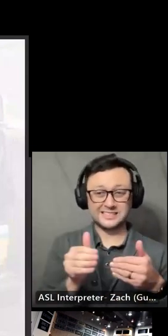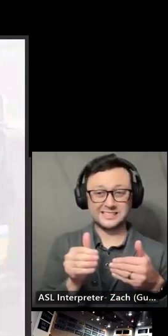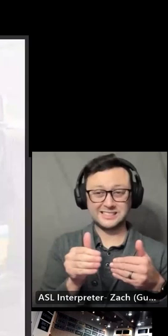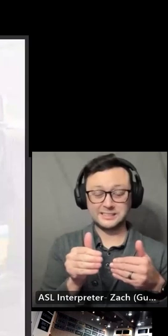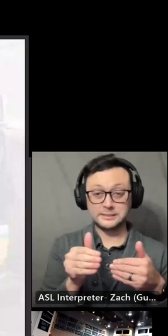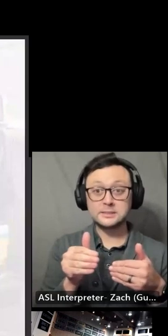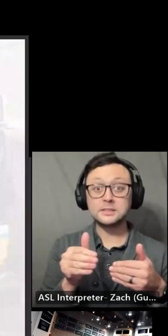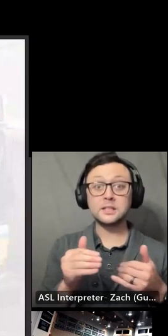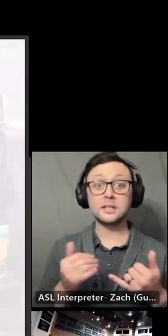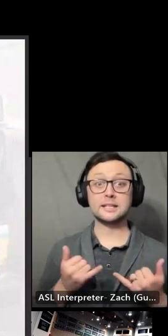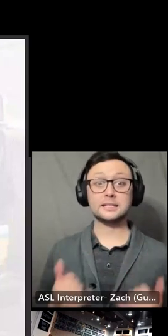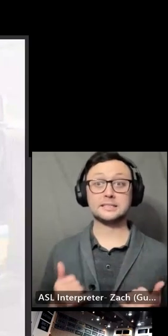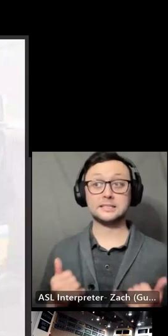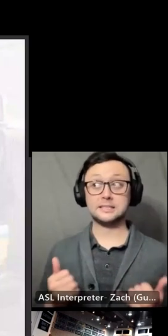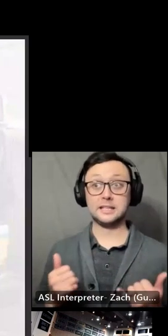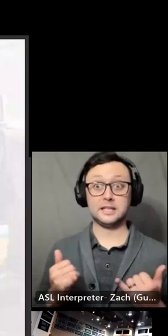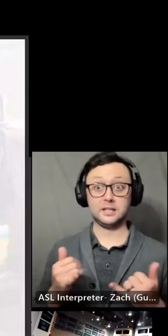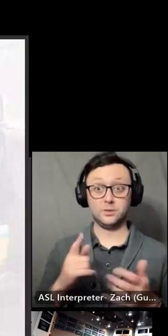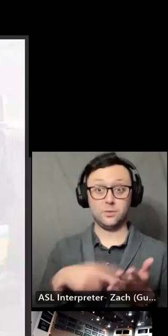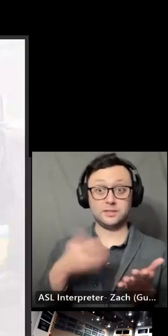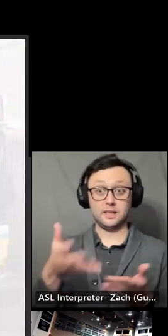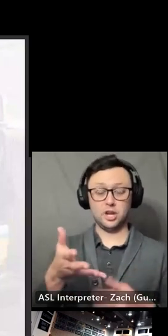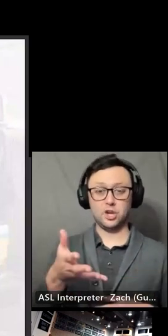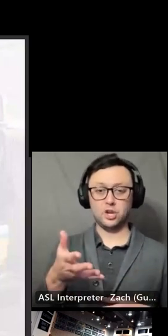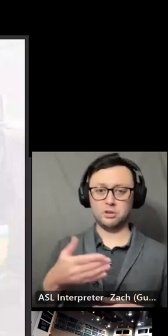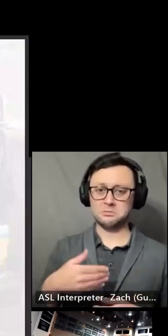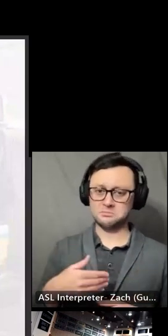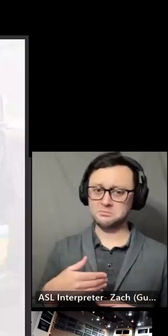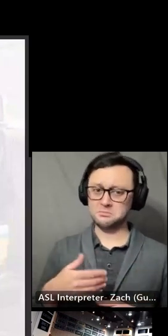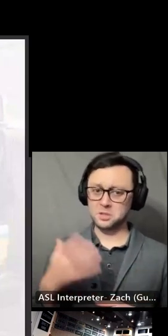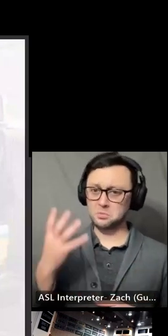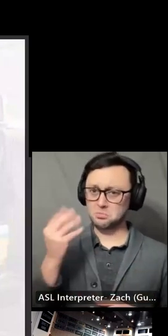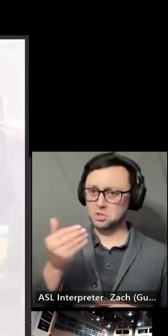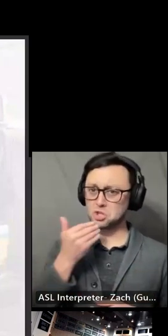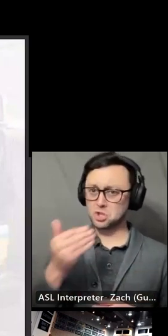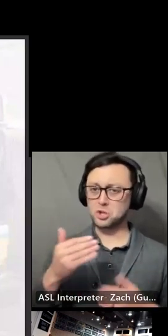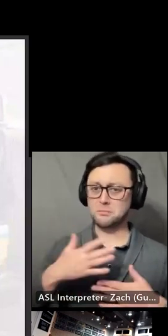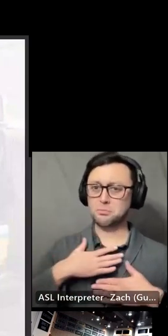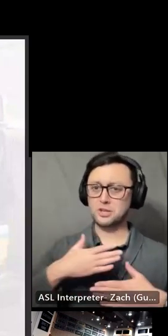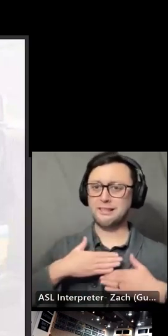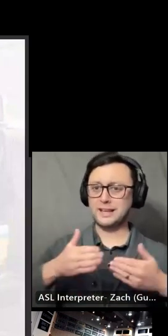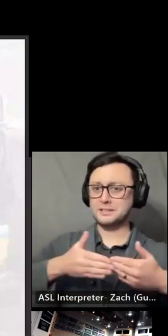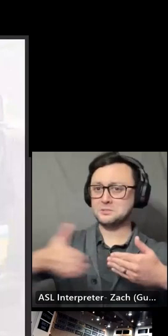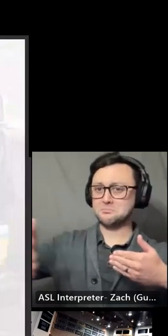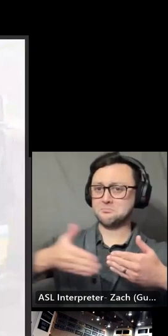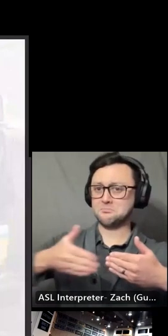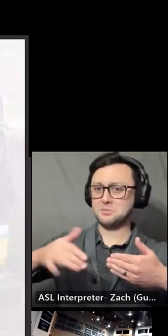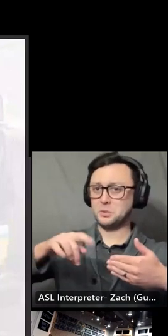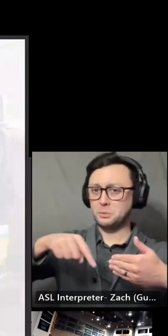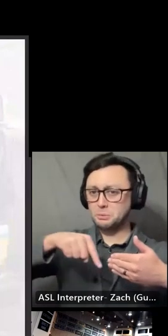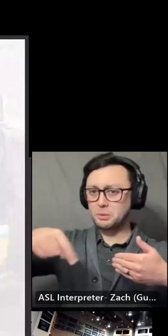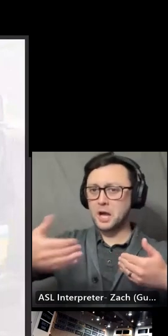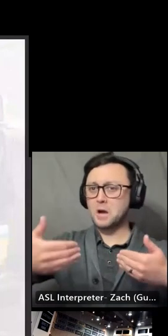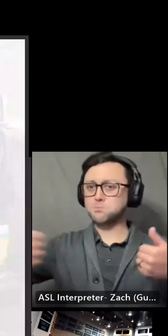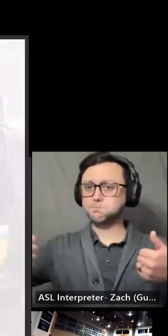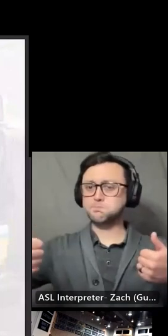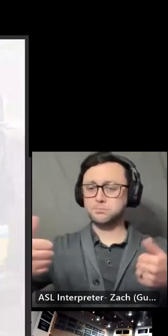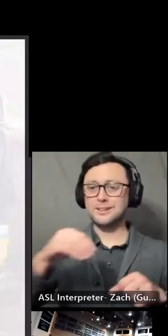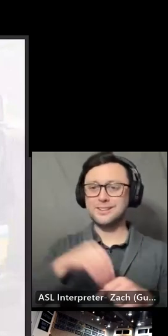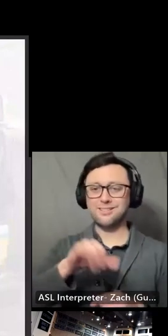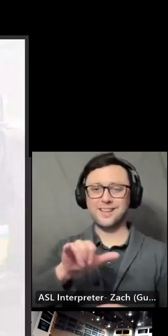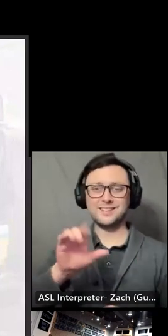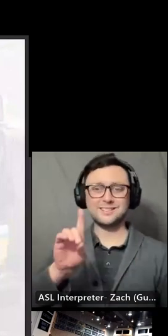existing conditions, there's a pretty good breathing space along the Arborway now, along that